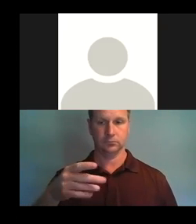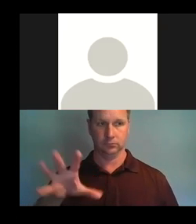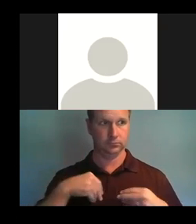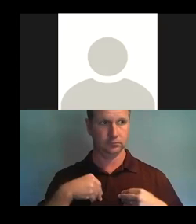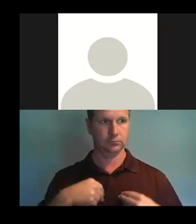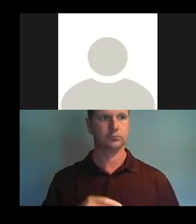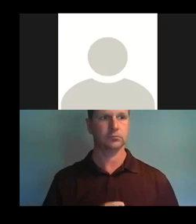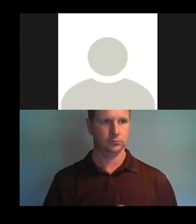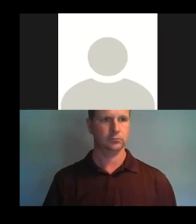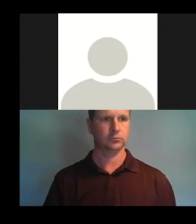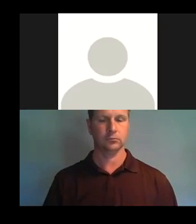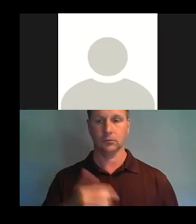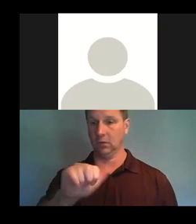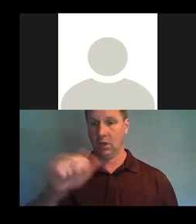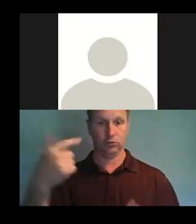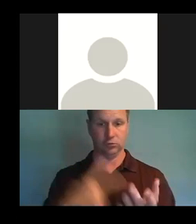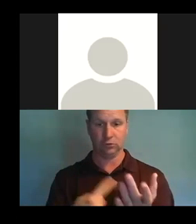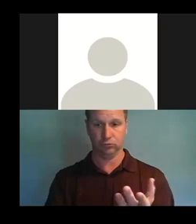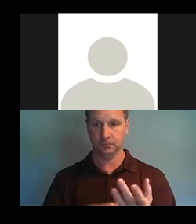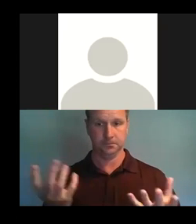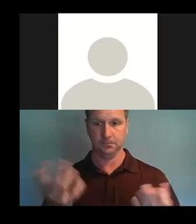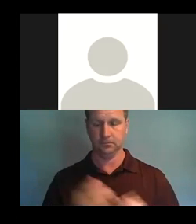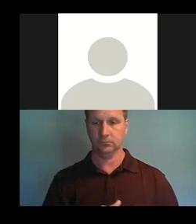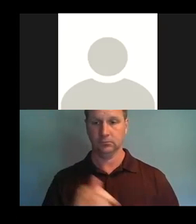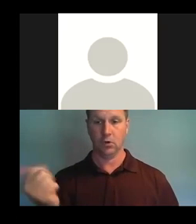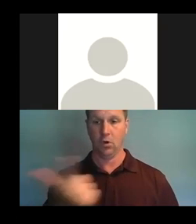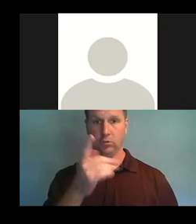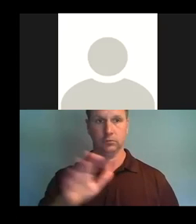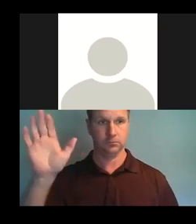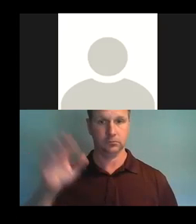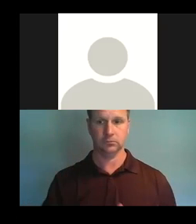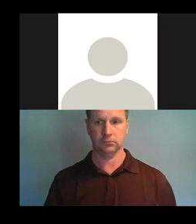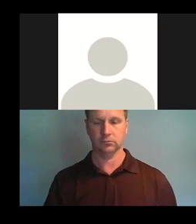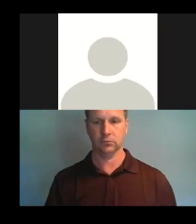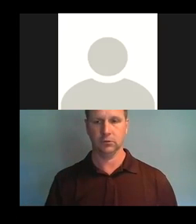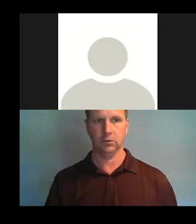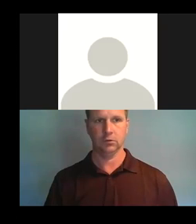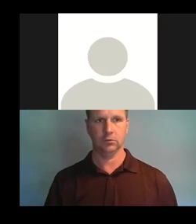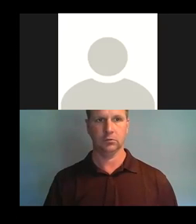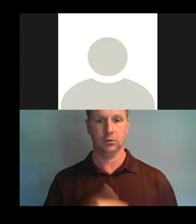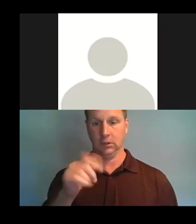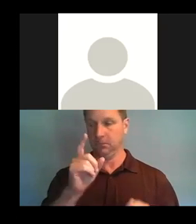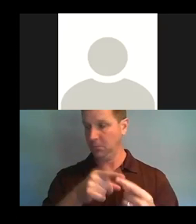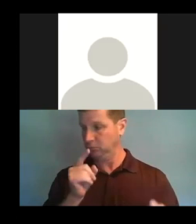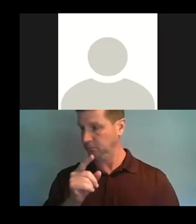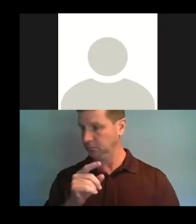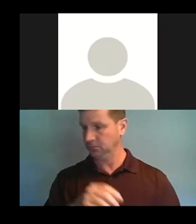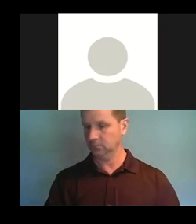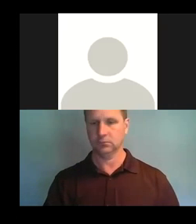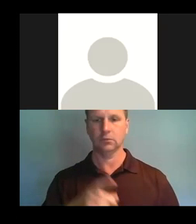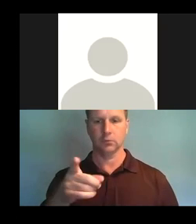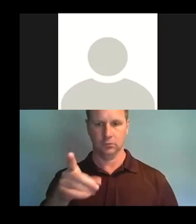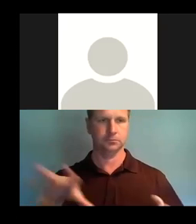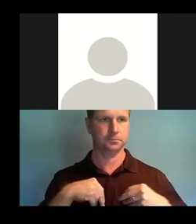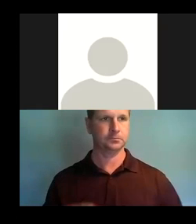Second. Any further discussion? All those in favor? Aye. Aye. Any opposed? The motion carries.